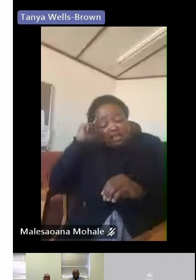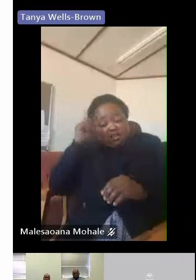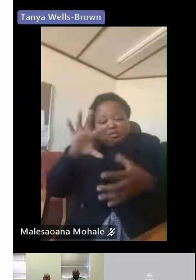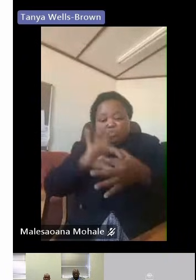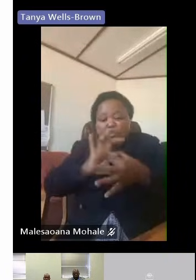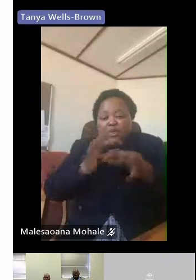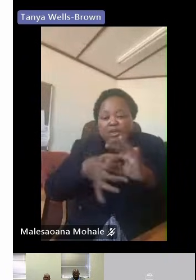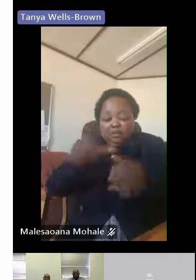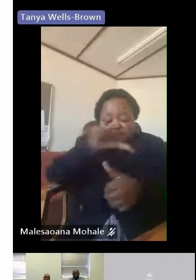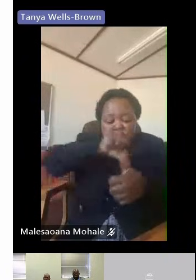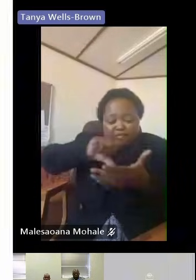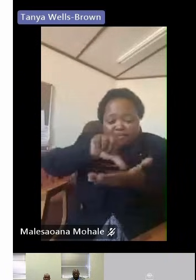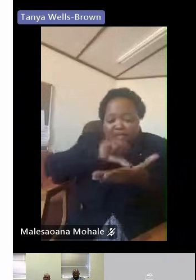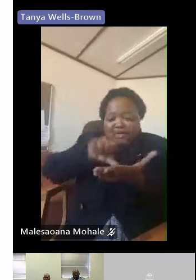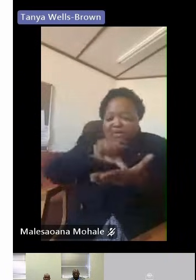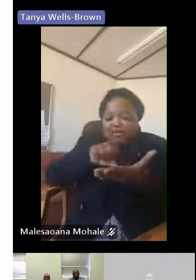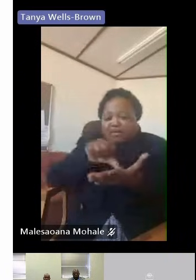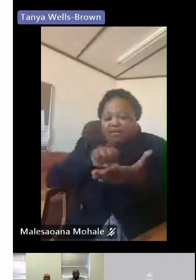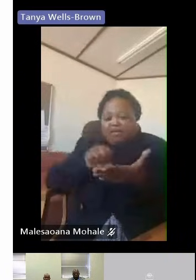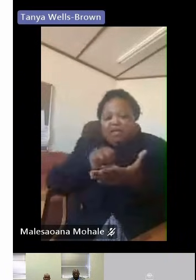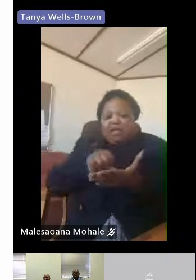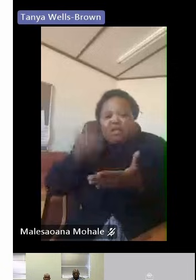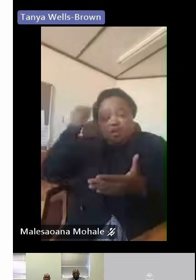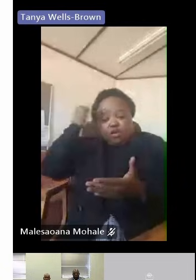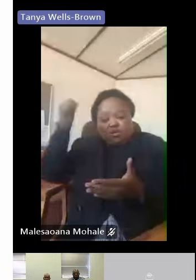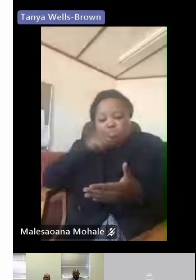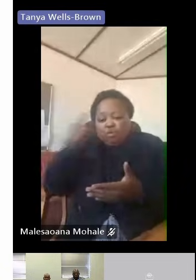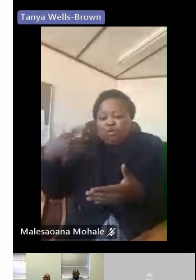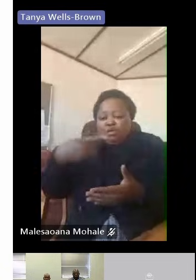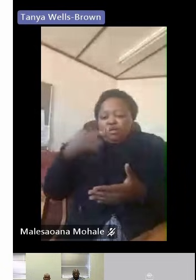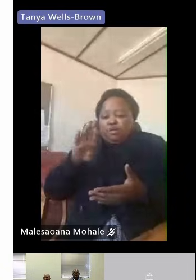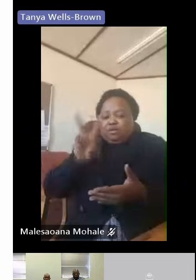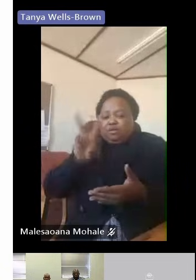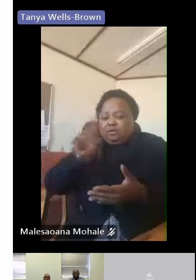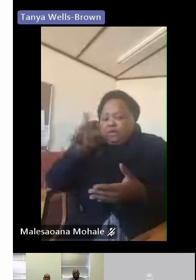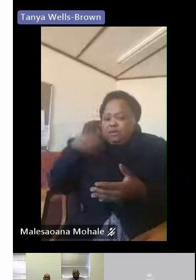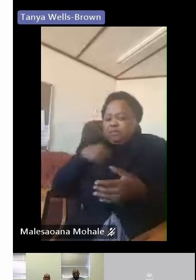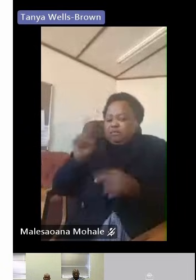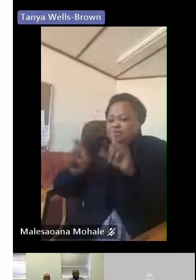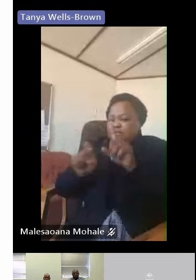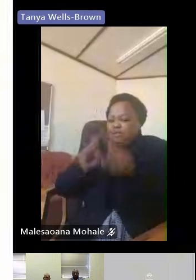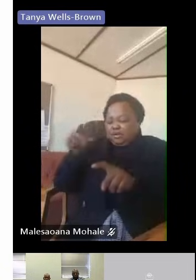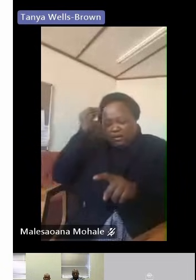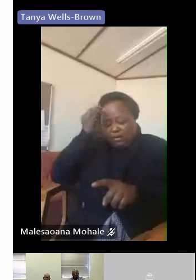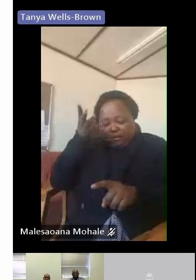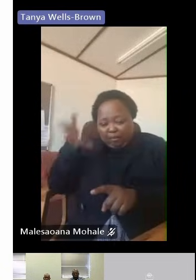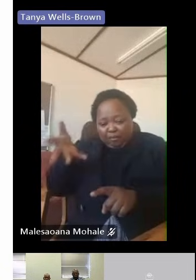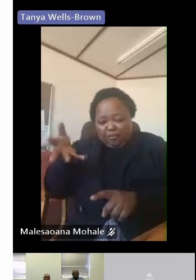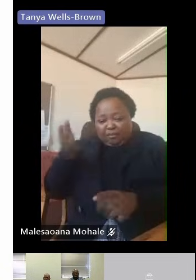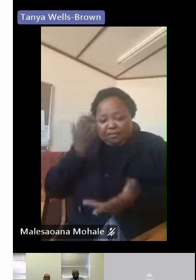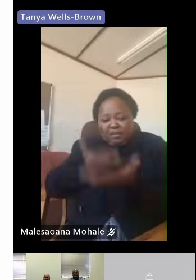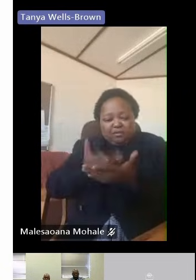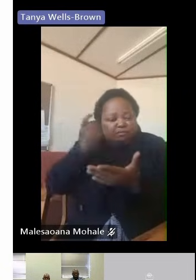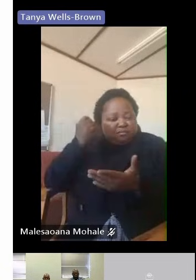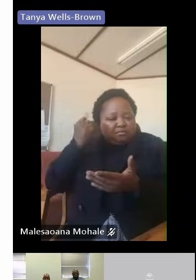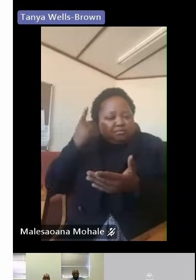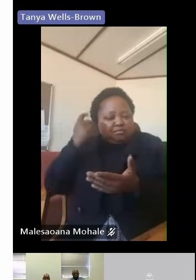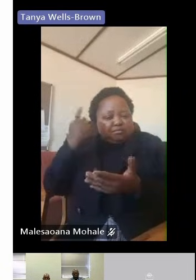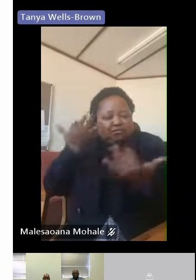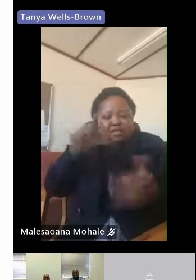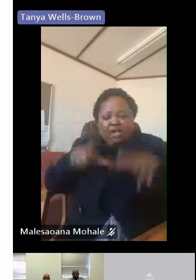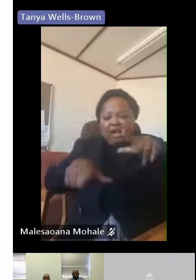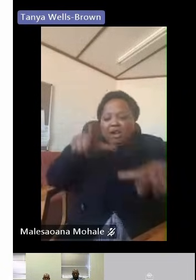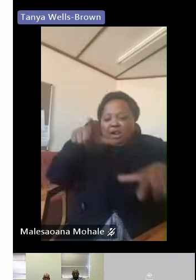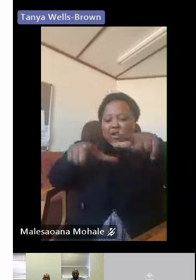not really GBV. And when I asked you to hold that point of the physical prevalence levels versus sexual